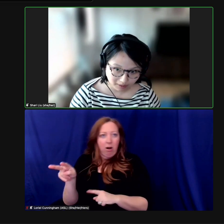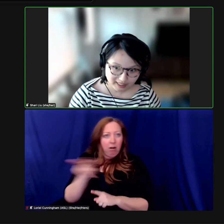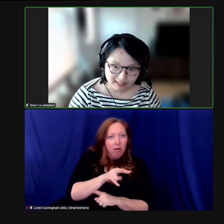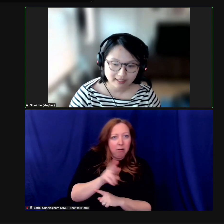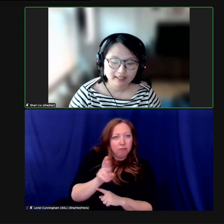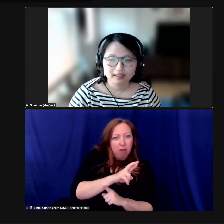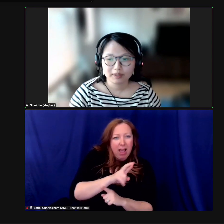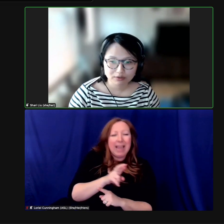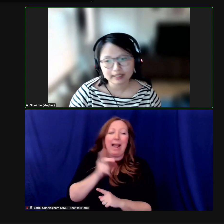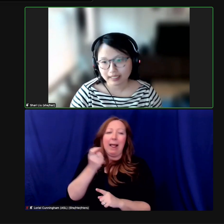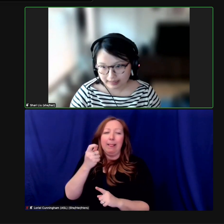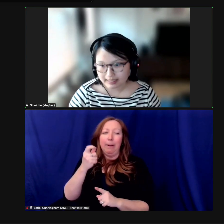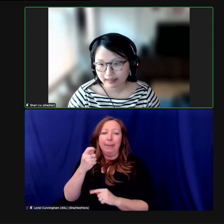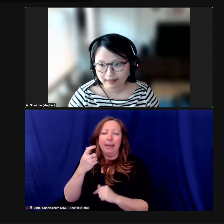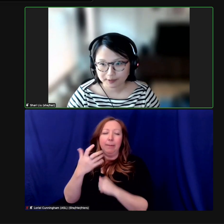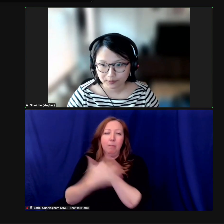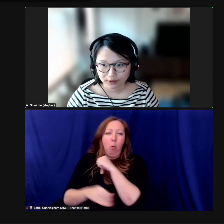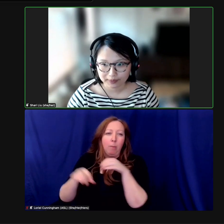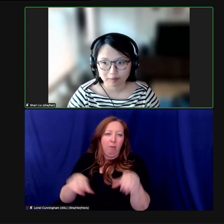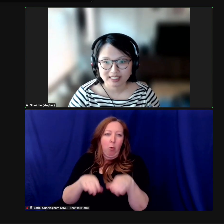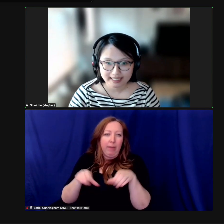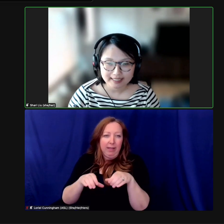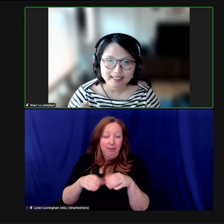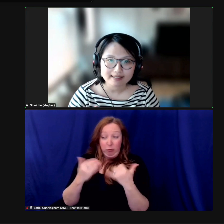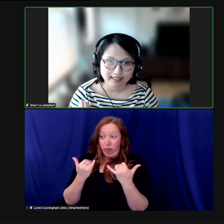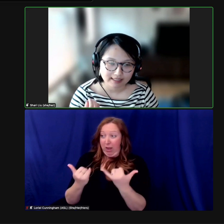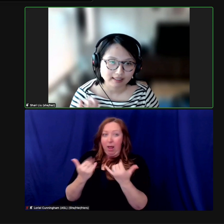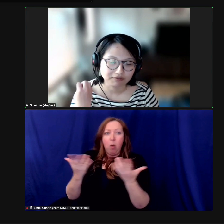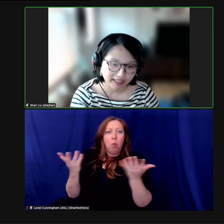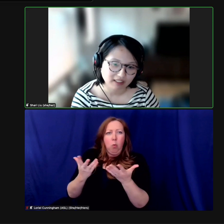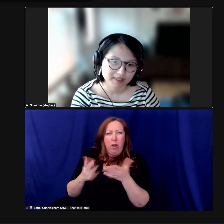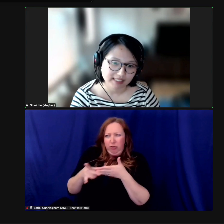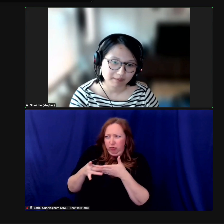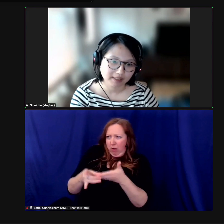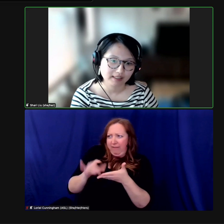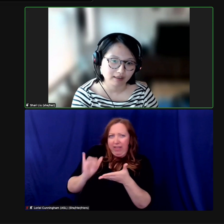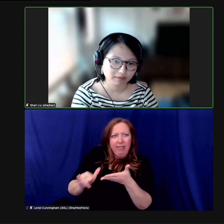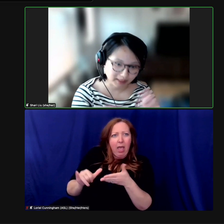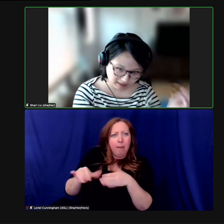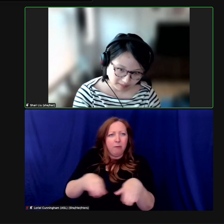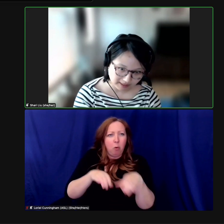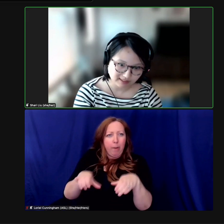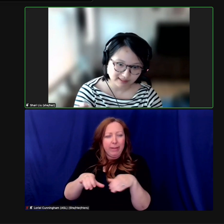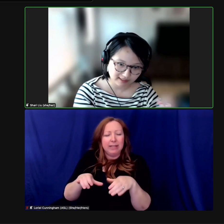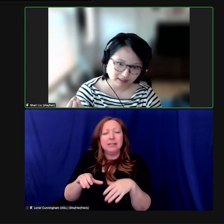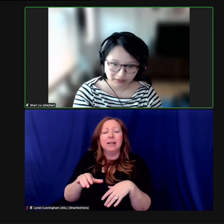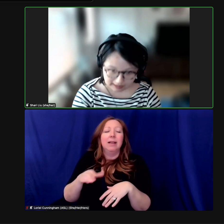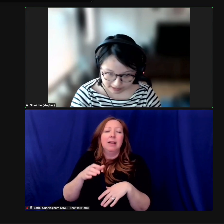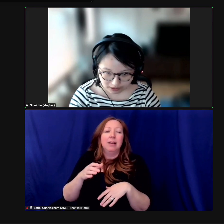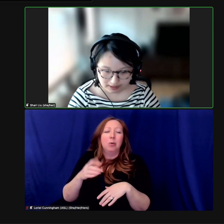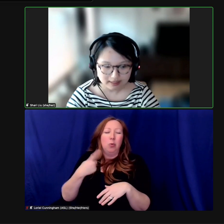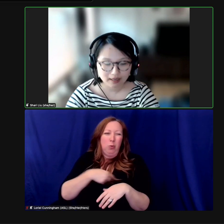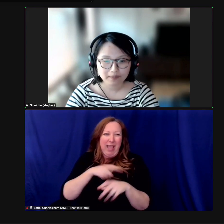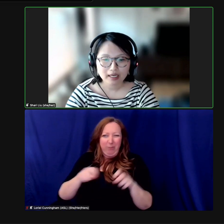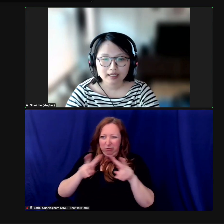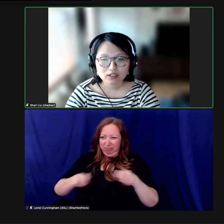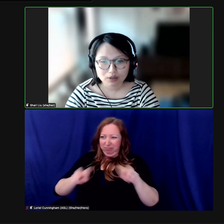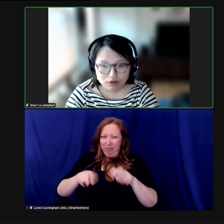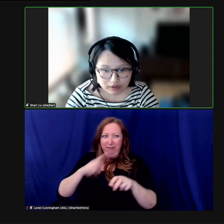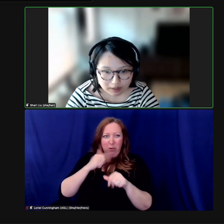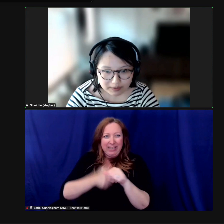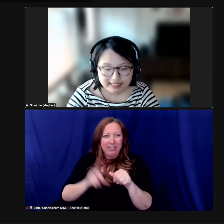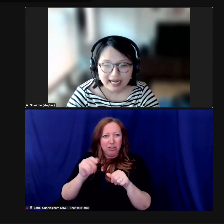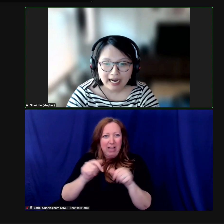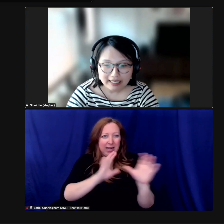in performance, but it's really hard to tell at this point without more data sets and ideally random assignment of participants to different conditions.